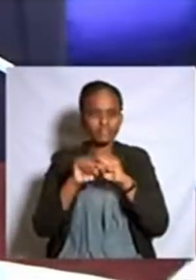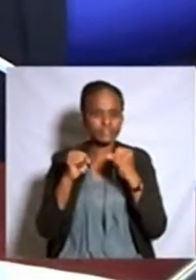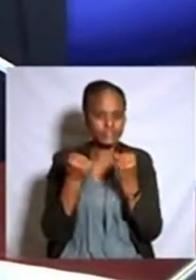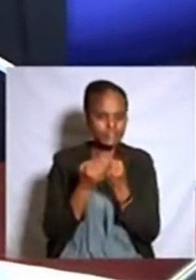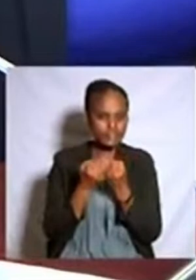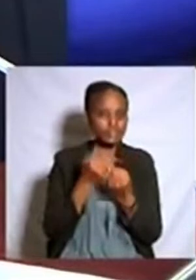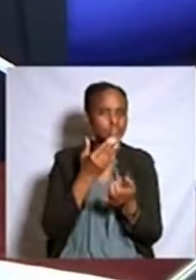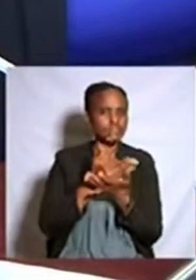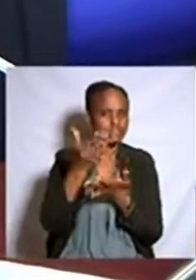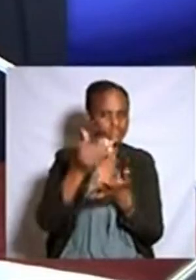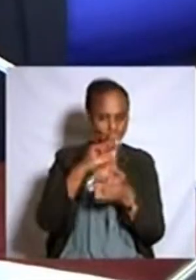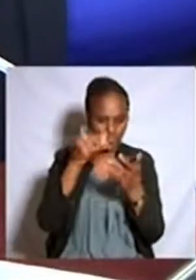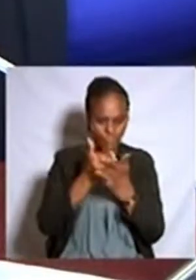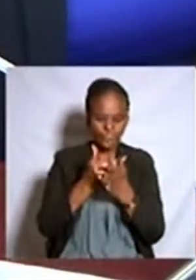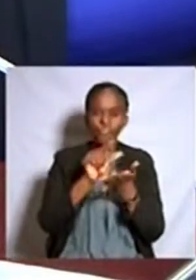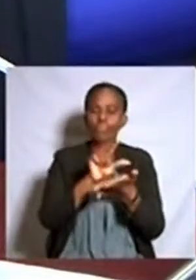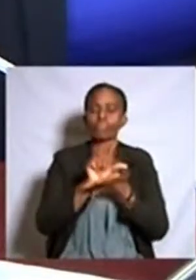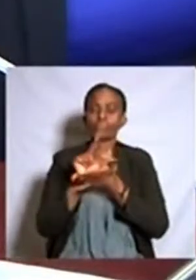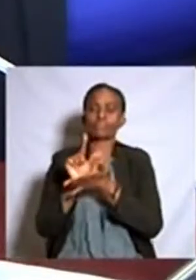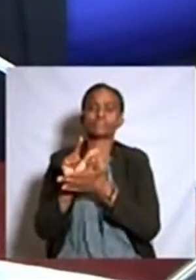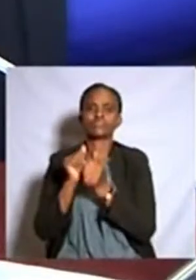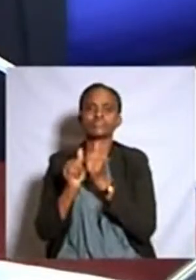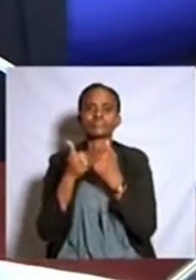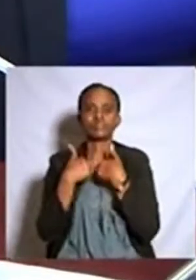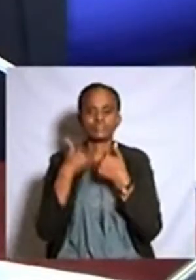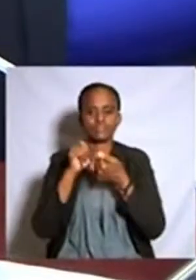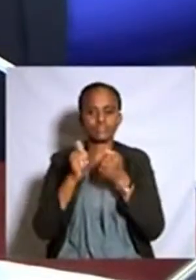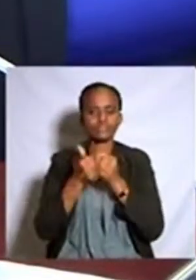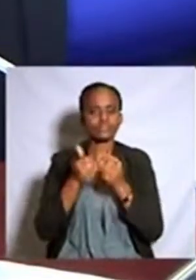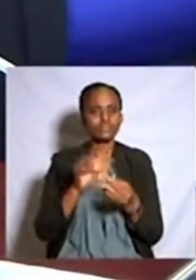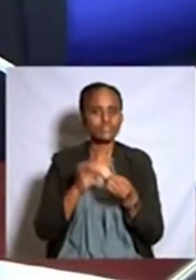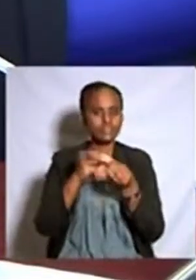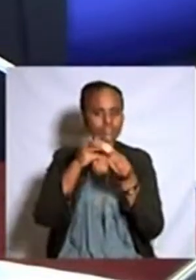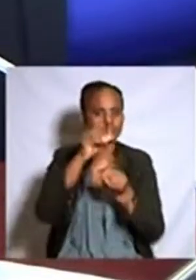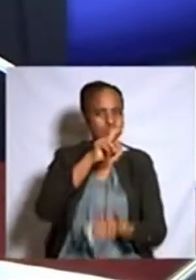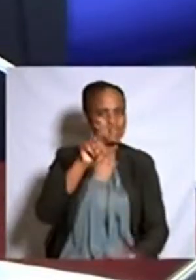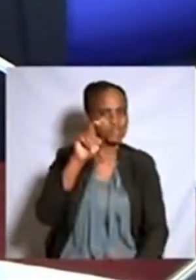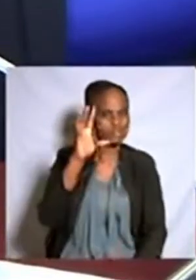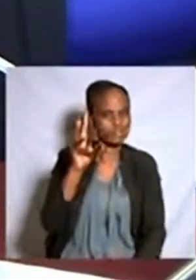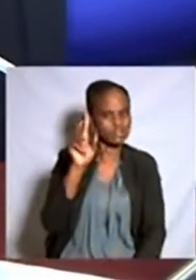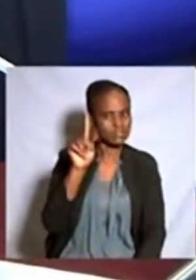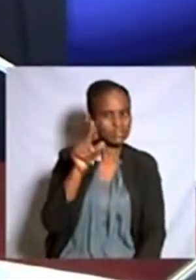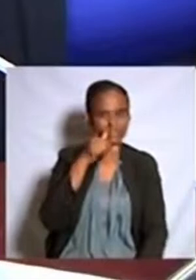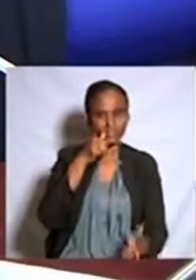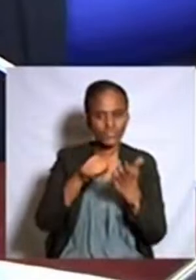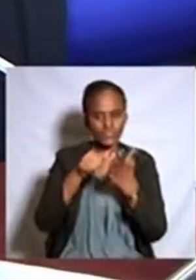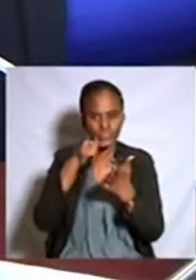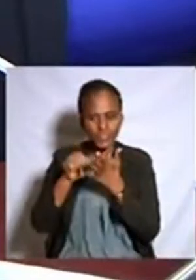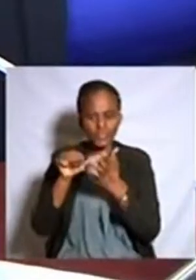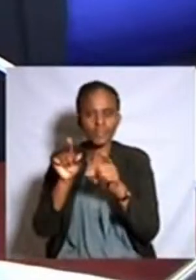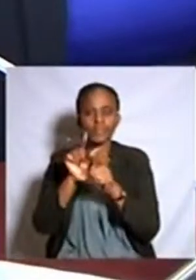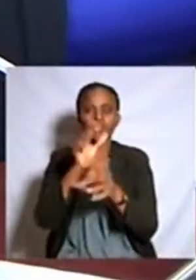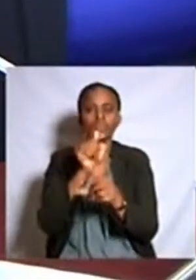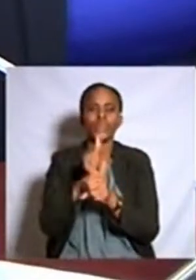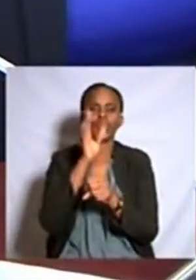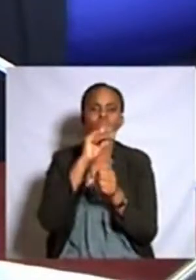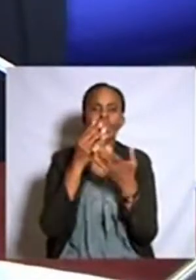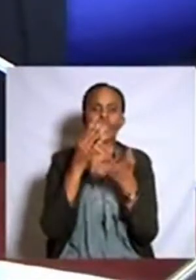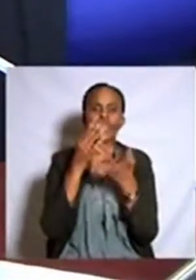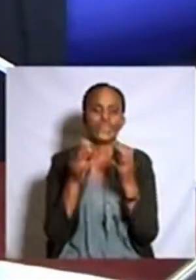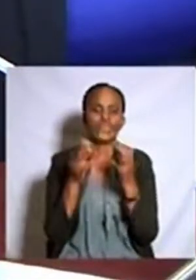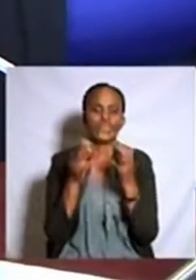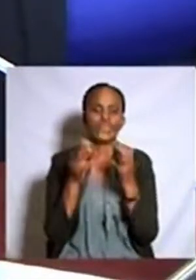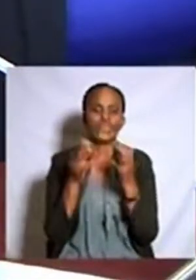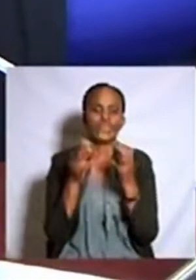consent for all affected loans. A total of 161 consent letters have been received so far, while